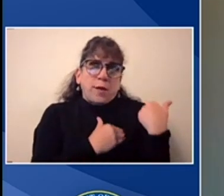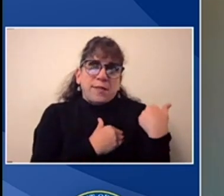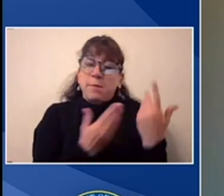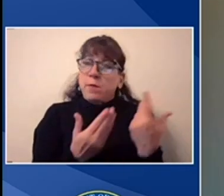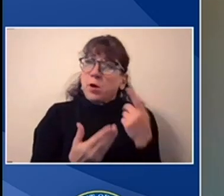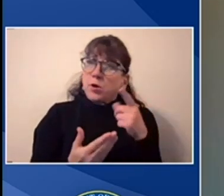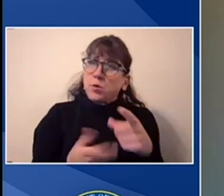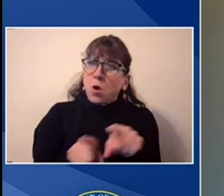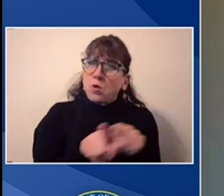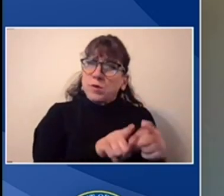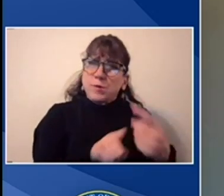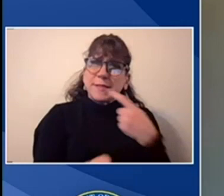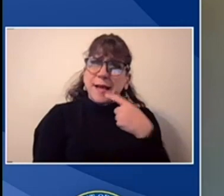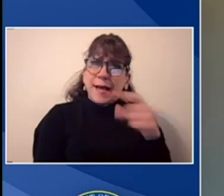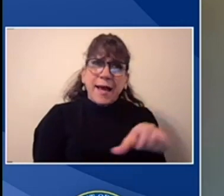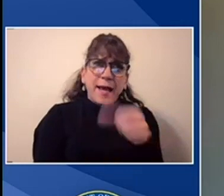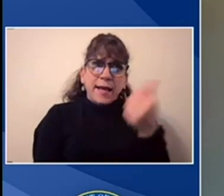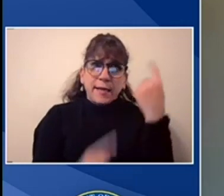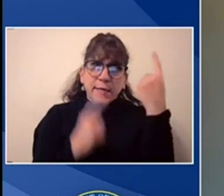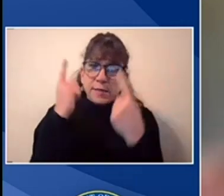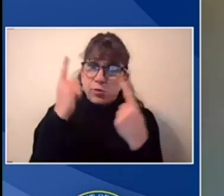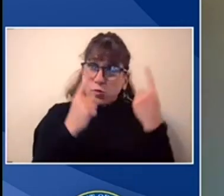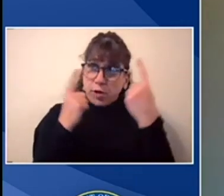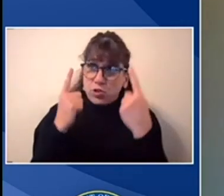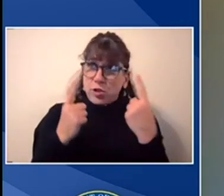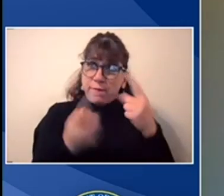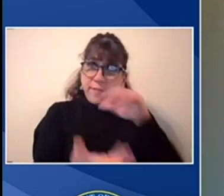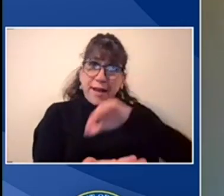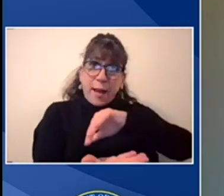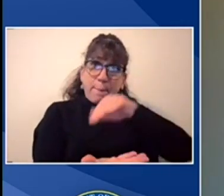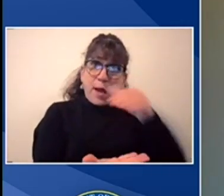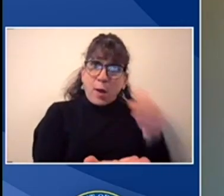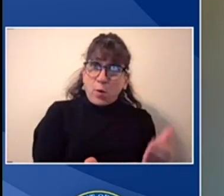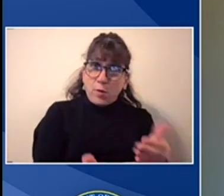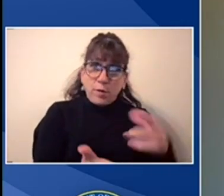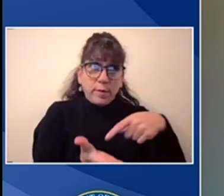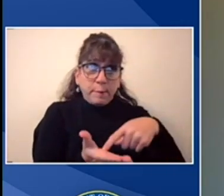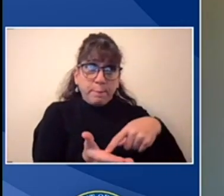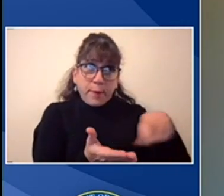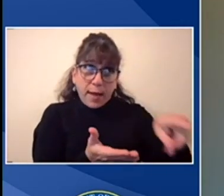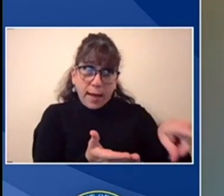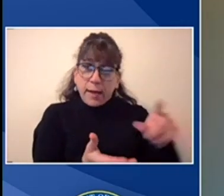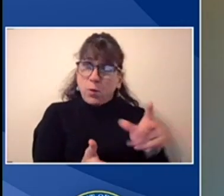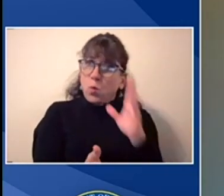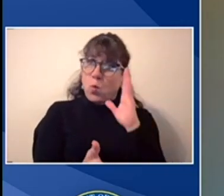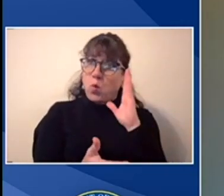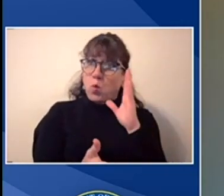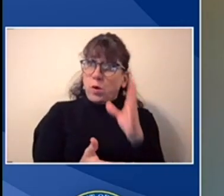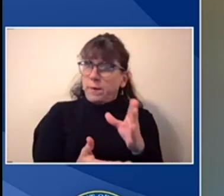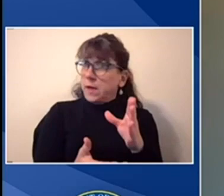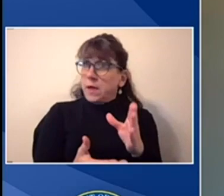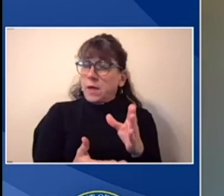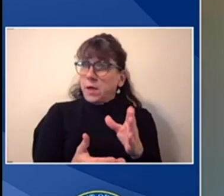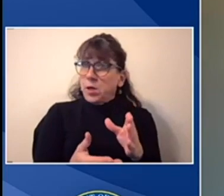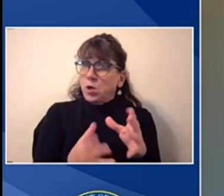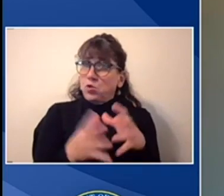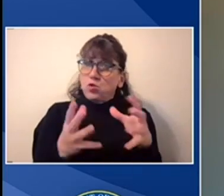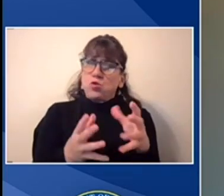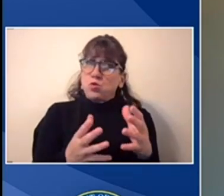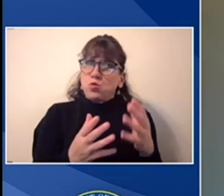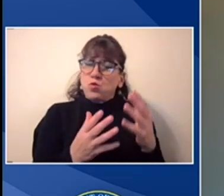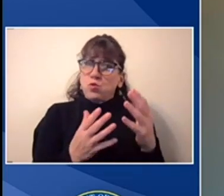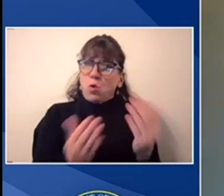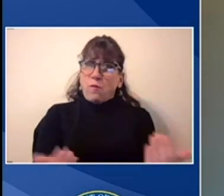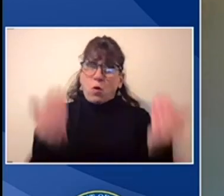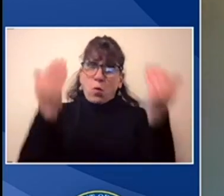also saying that any consideration of the amount paid would be too burdensome overall?